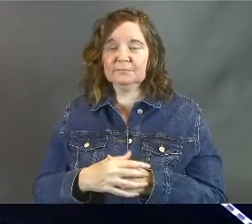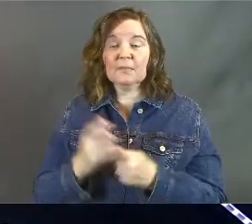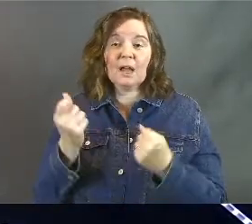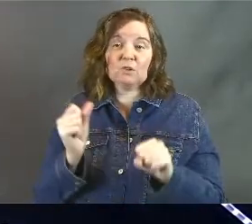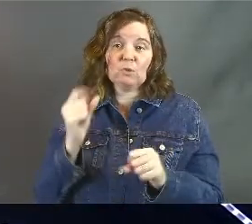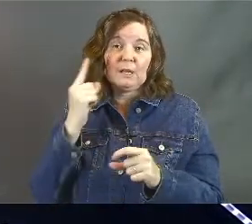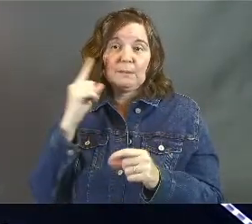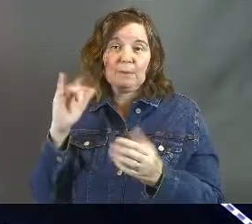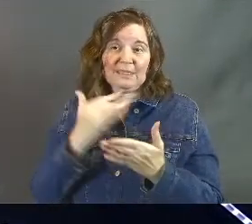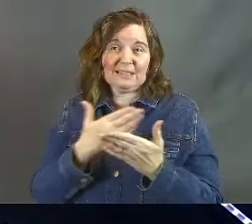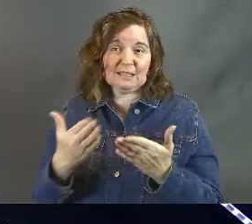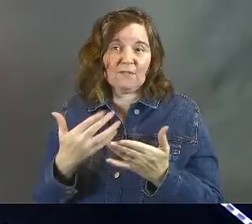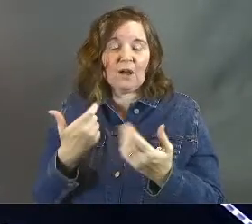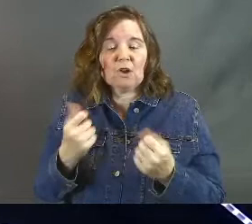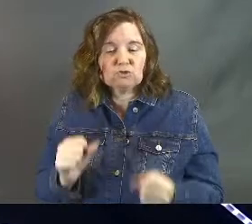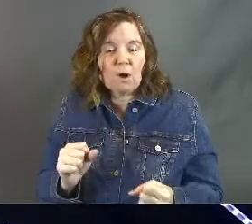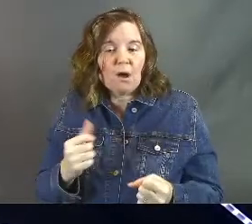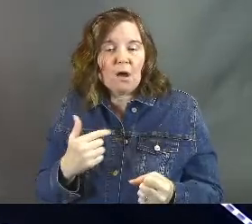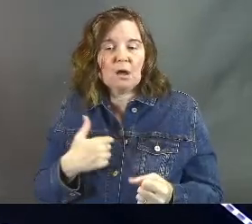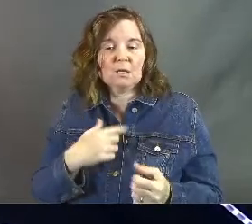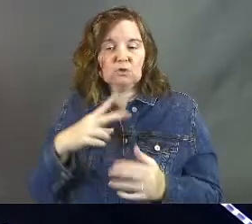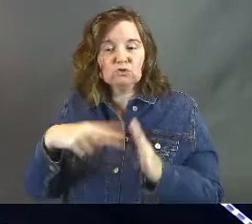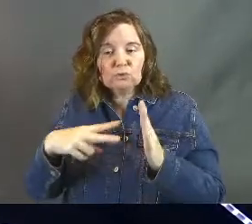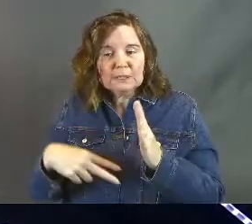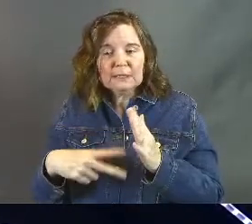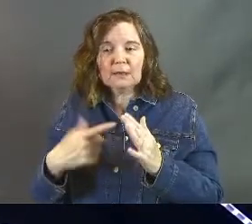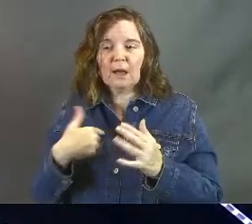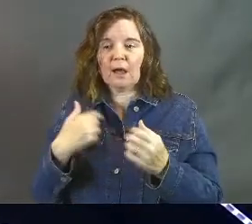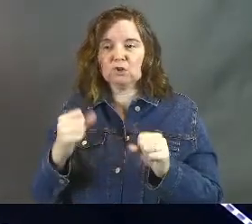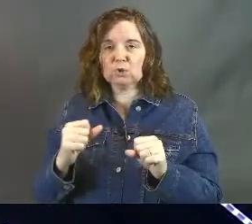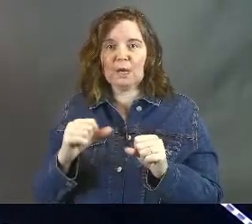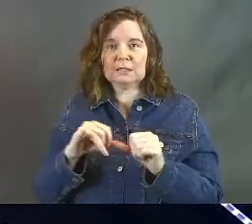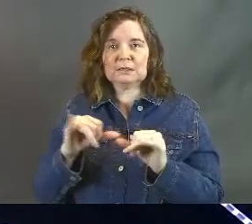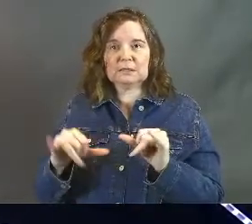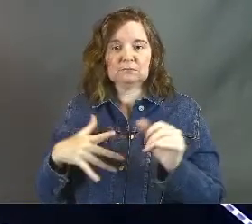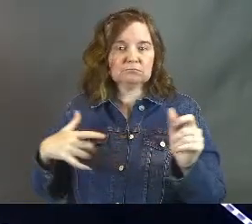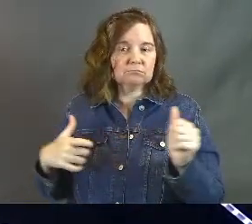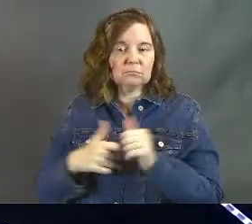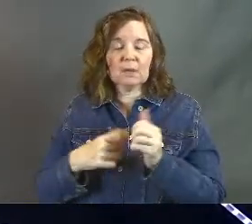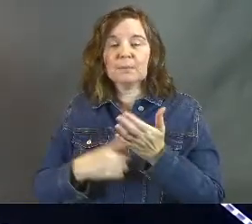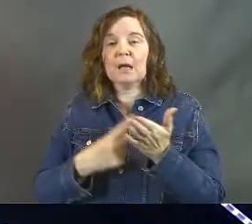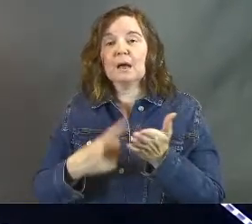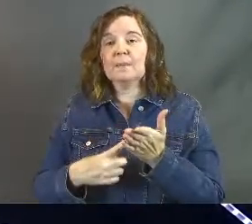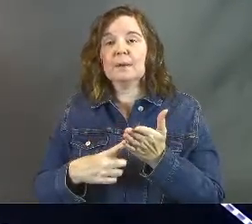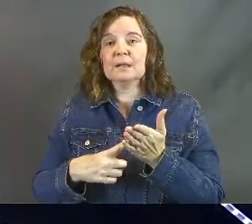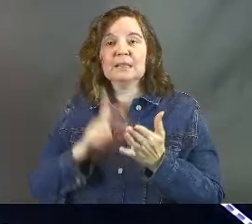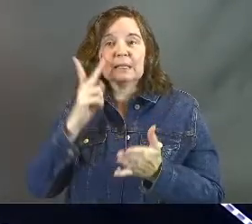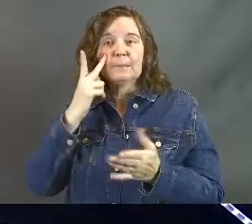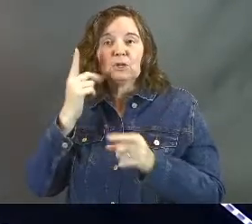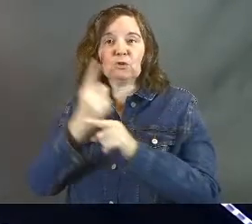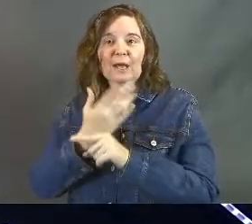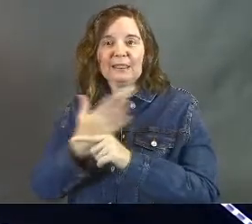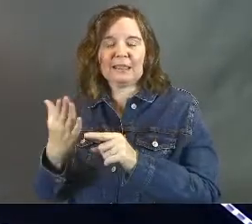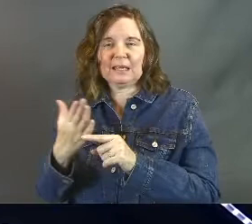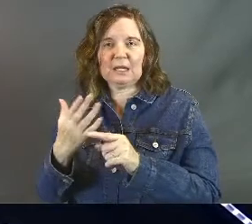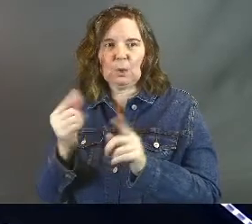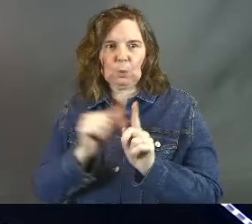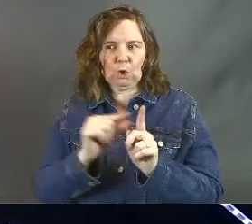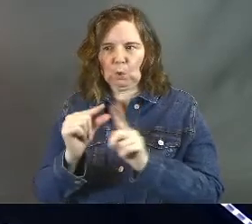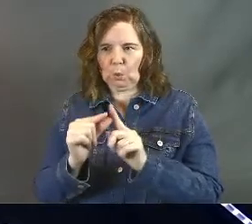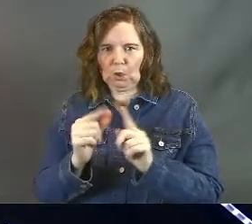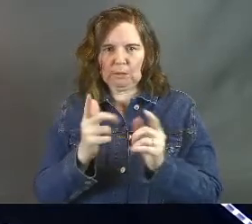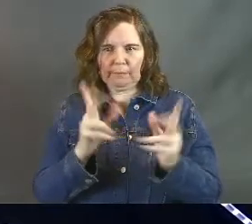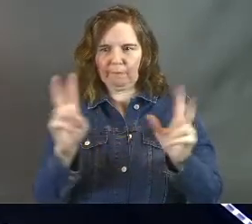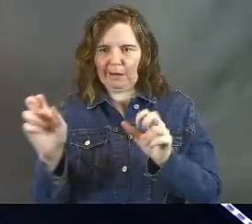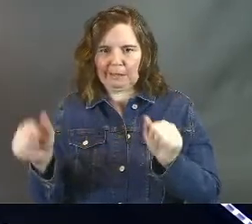I try to think about this stuff, okay? I try to read. I try to stay up, and sometimes this politically correct thing and what words we can